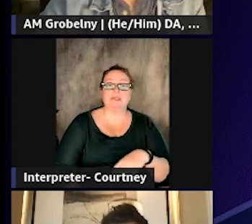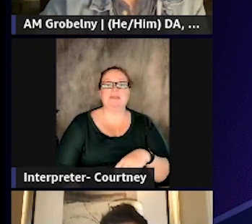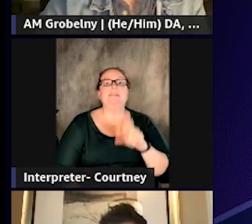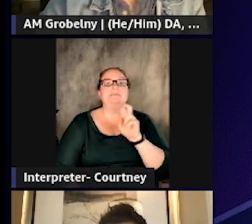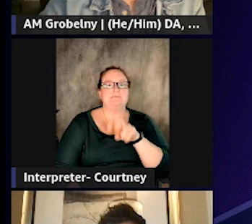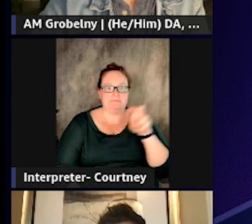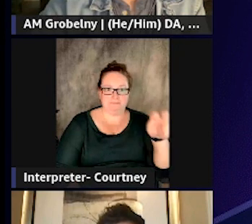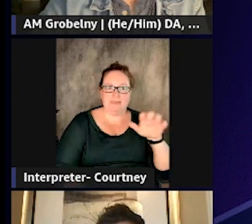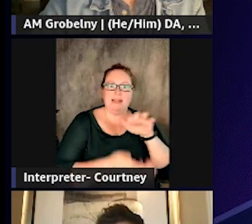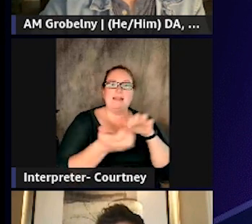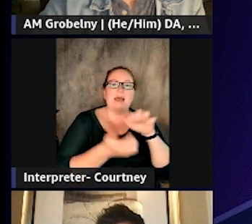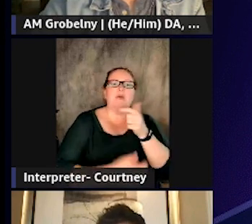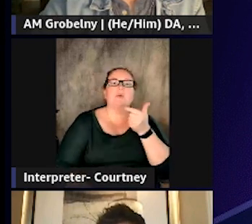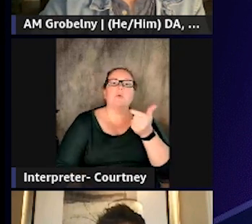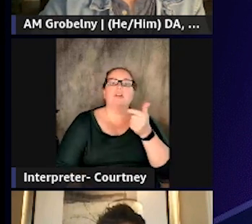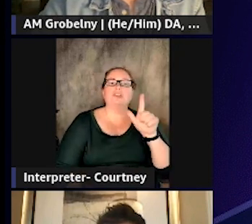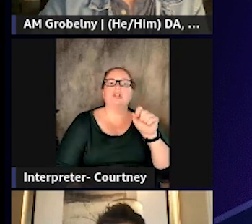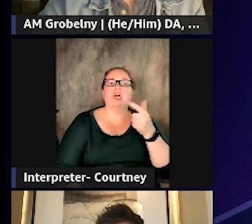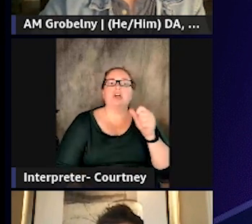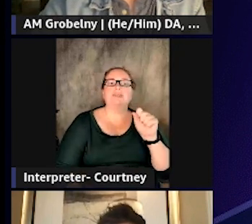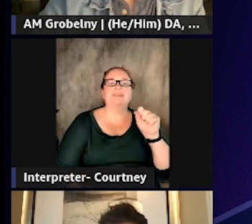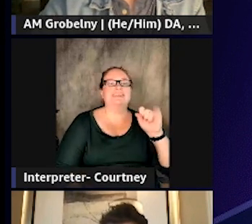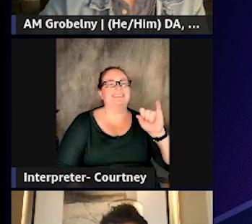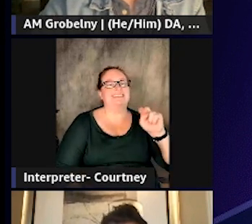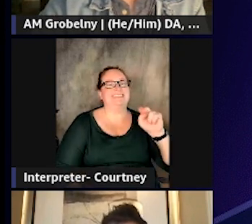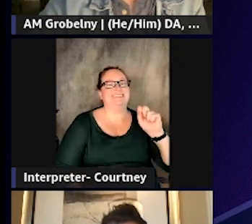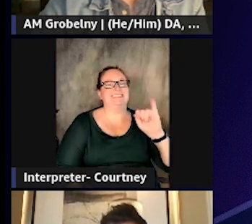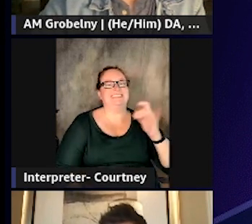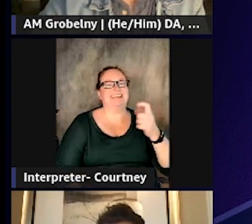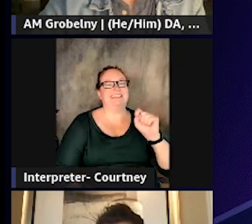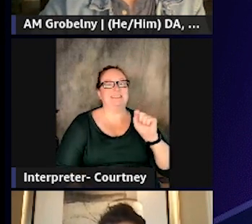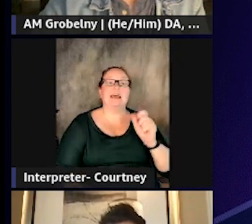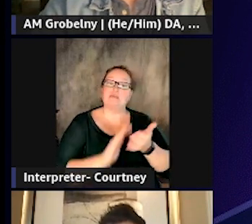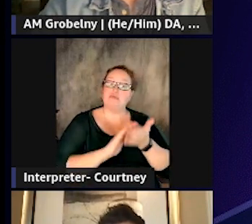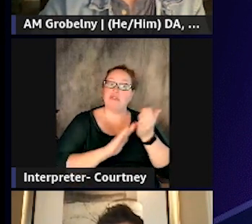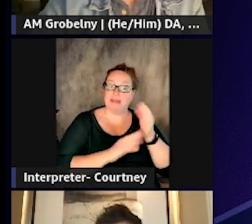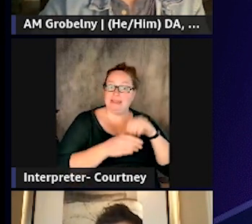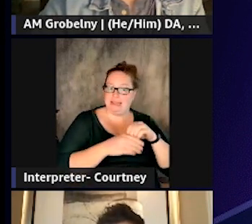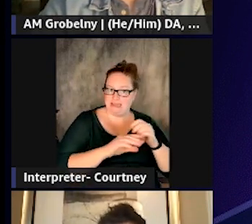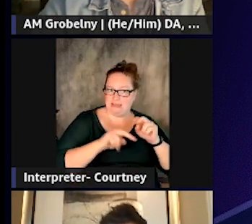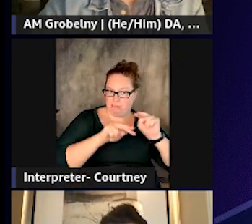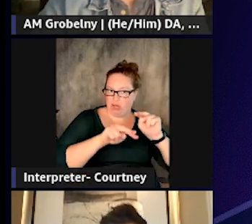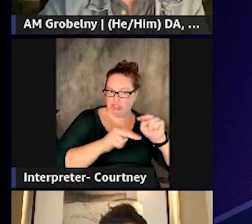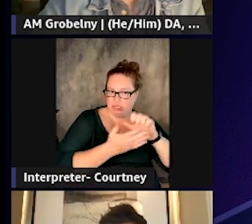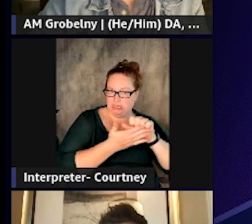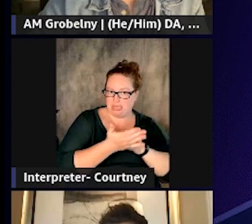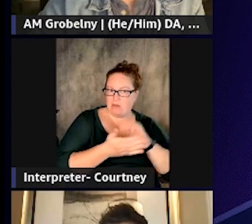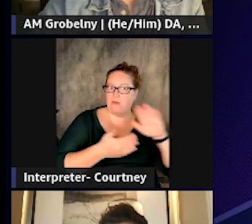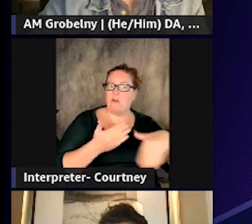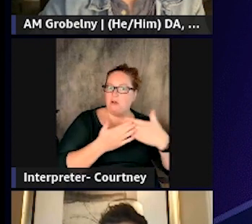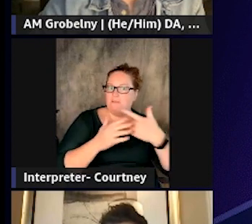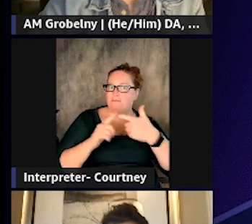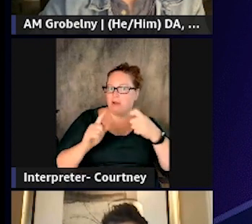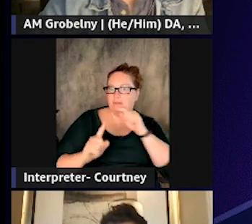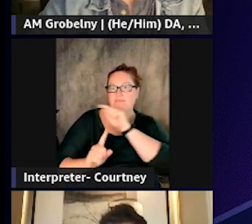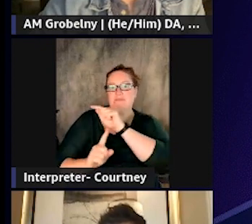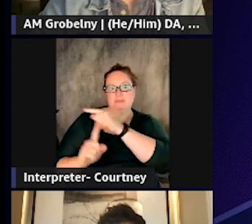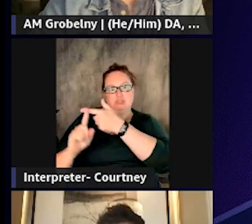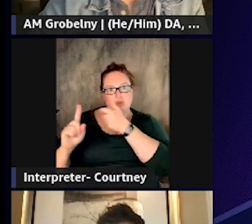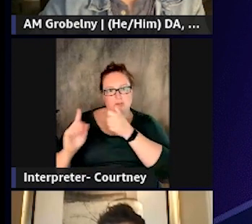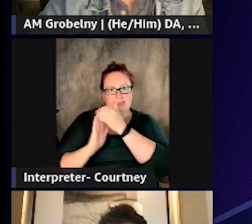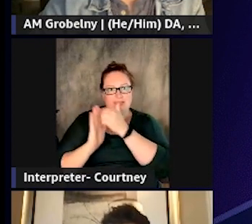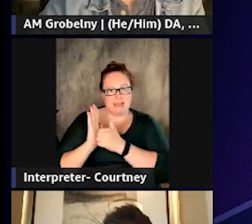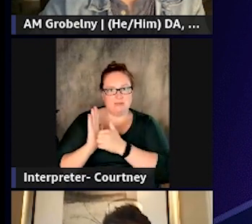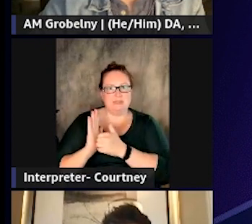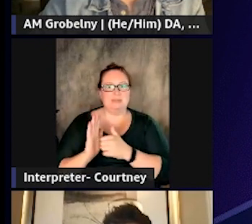logs insights. And remember, I am running in a monitoring account, and all of this data is being generated by source accounts. I'm going to go over to a saved